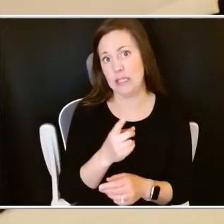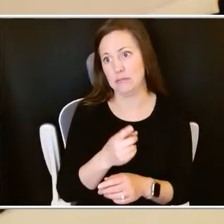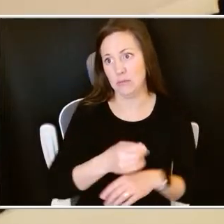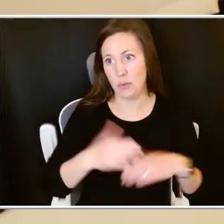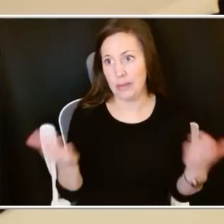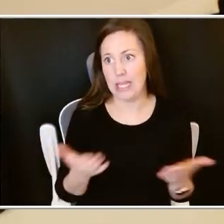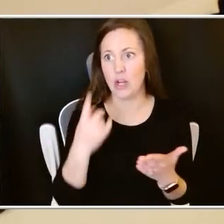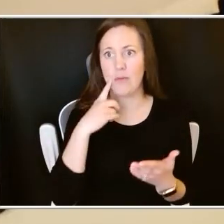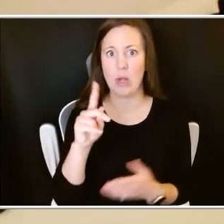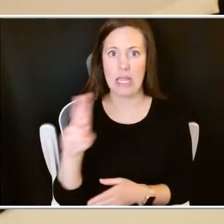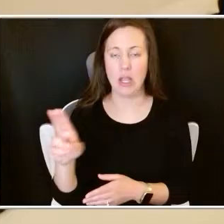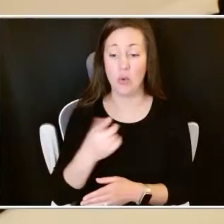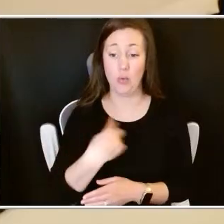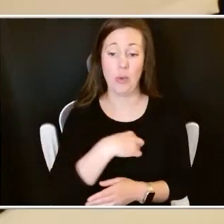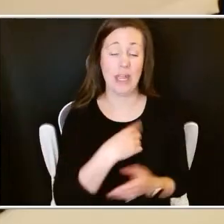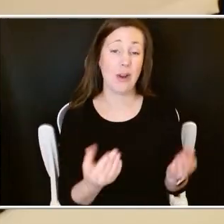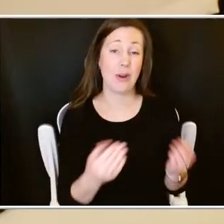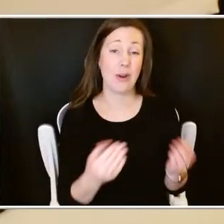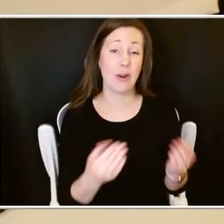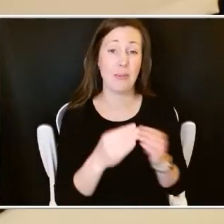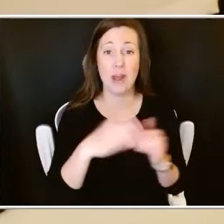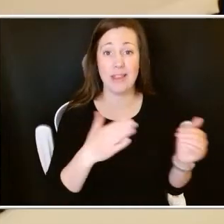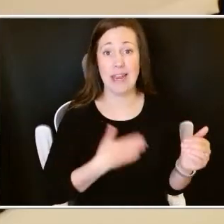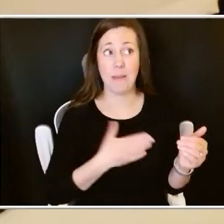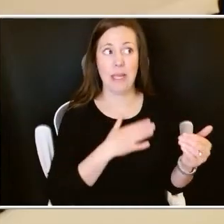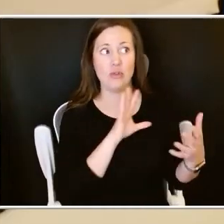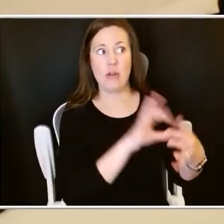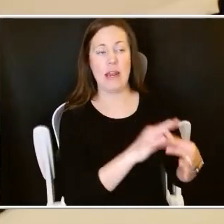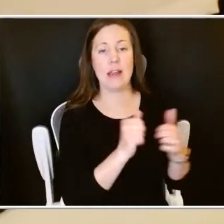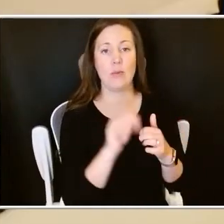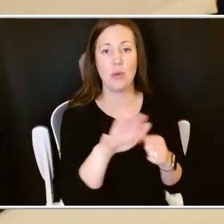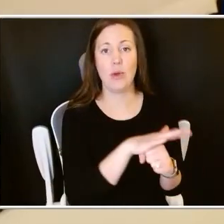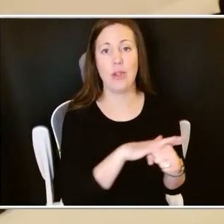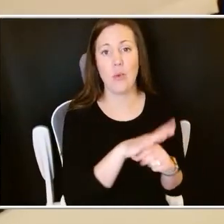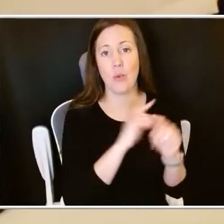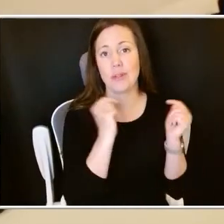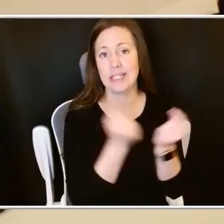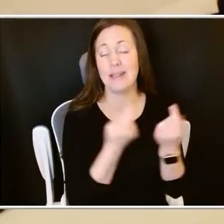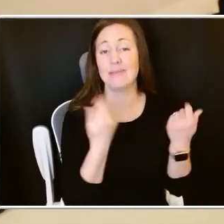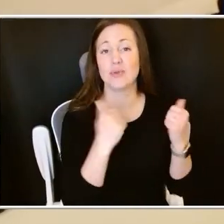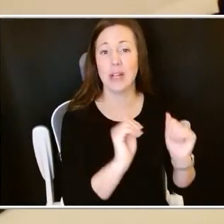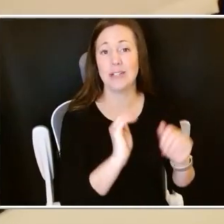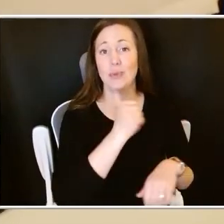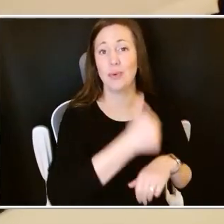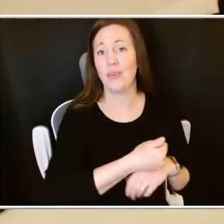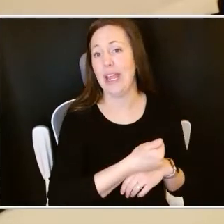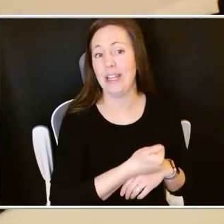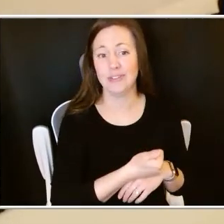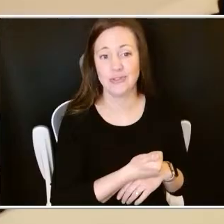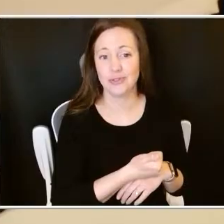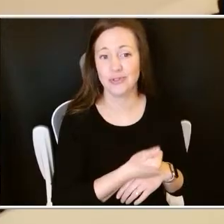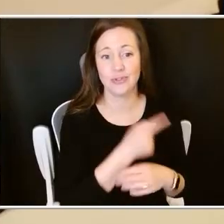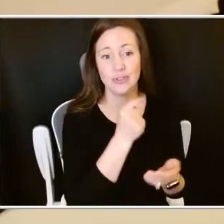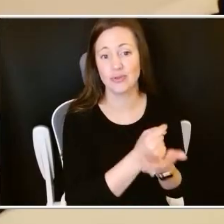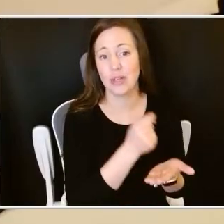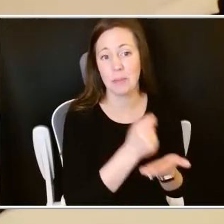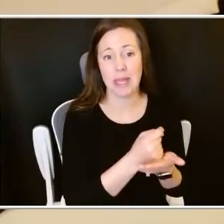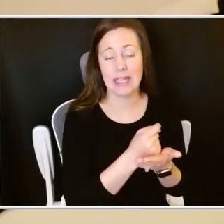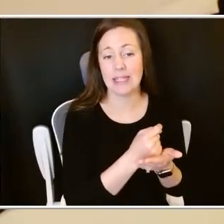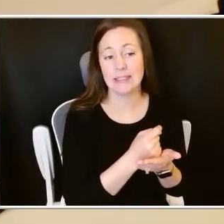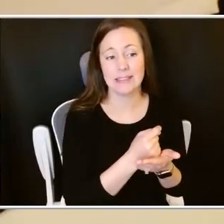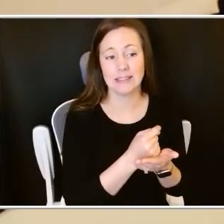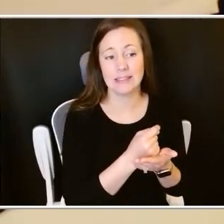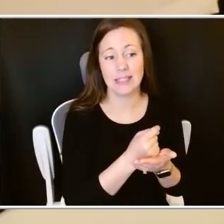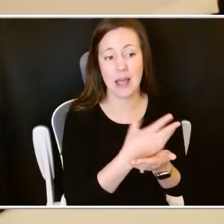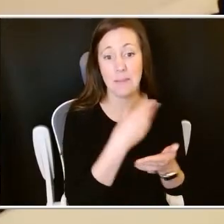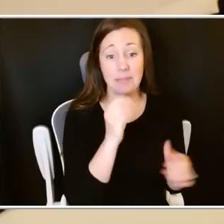we are more than happy to work with your local team to arrange the treatments and